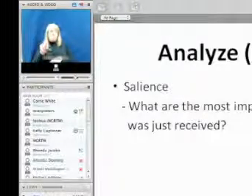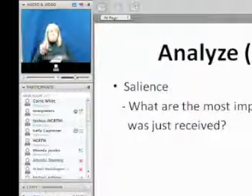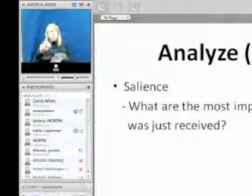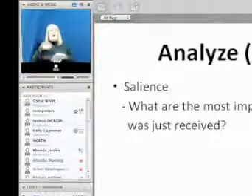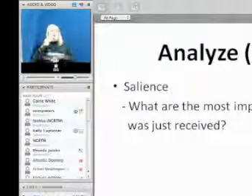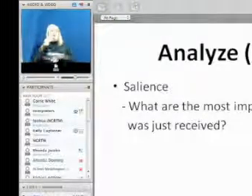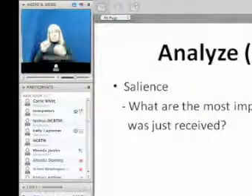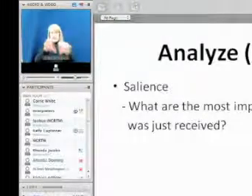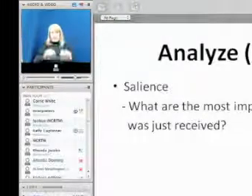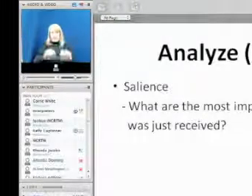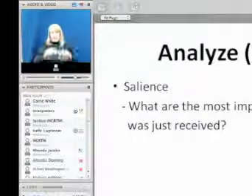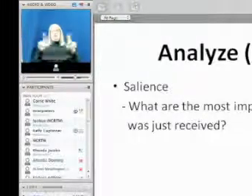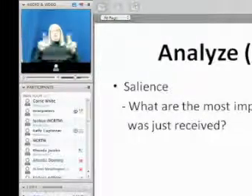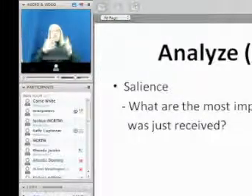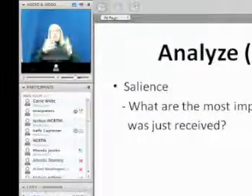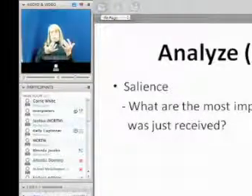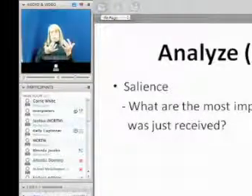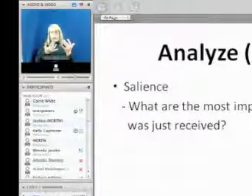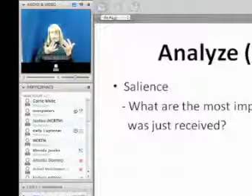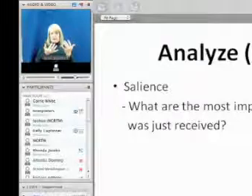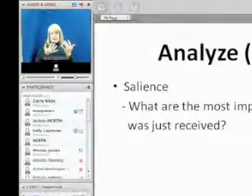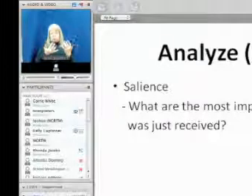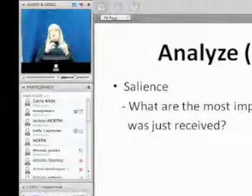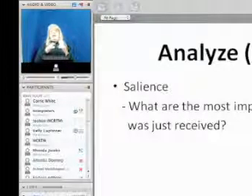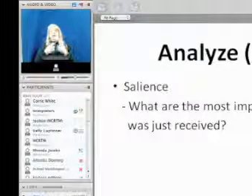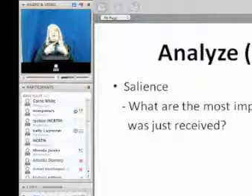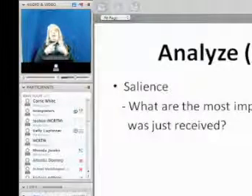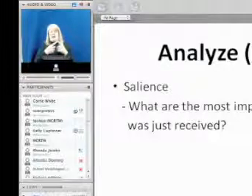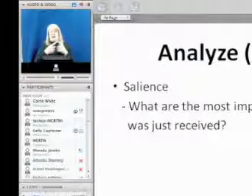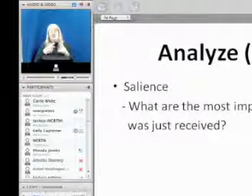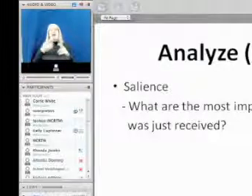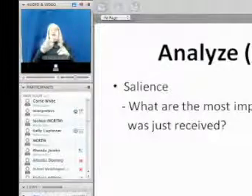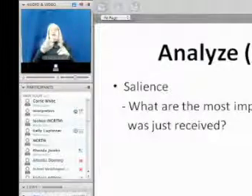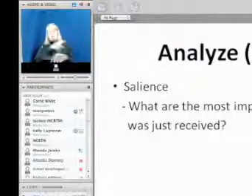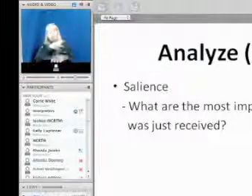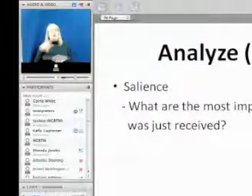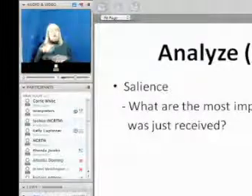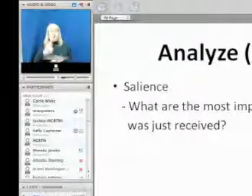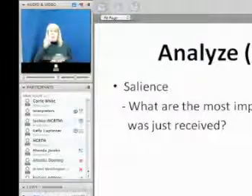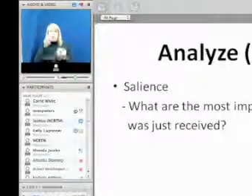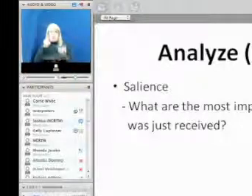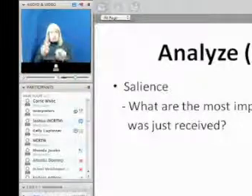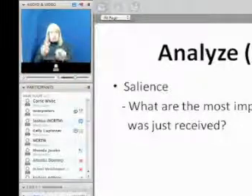everybody. And what you're going to do is watch from